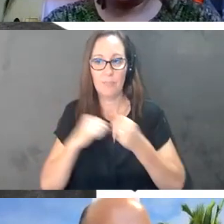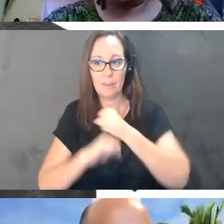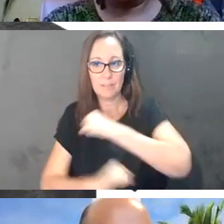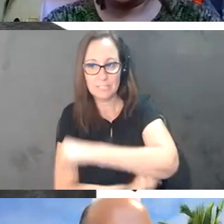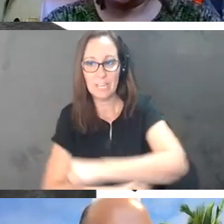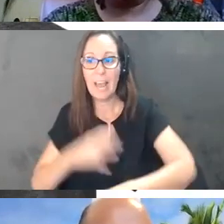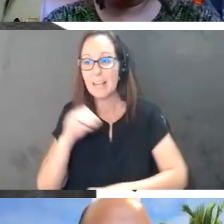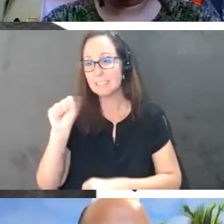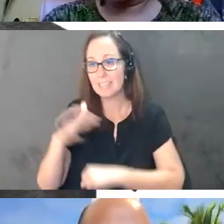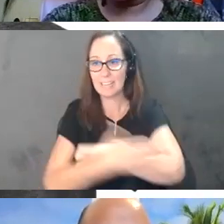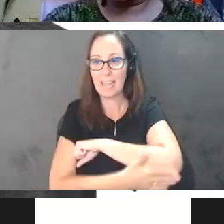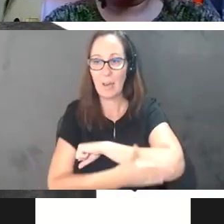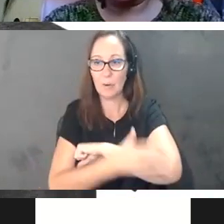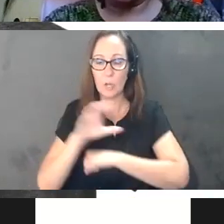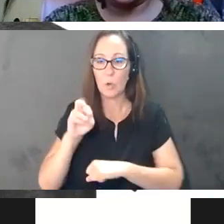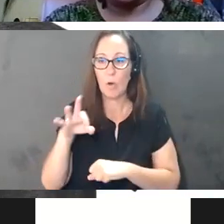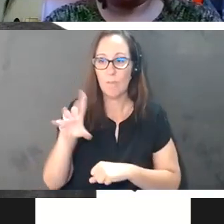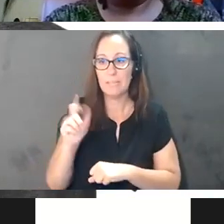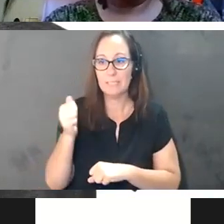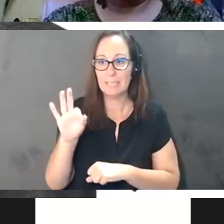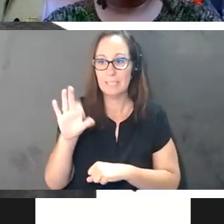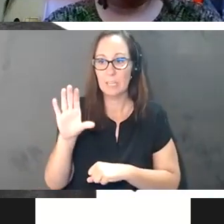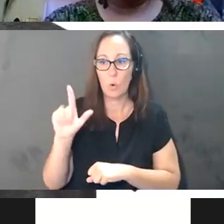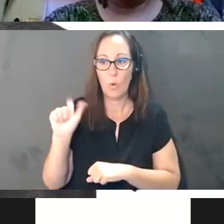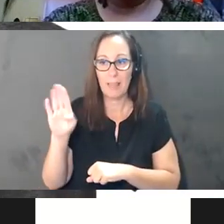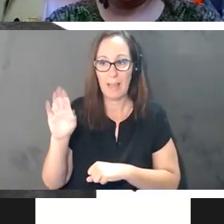Sacramento County COVID-19 CoLab.